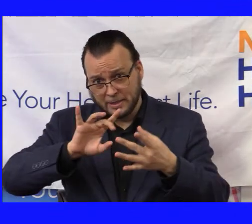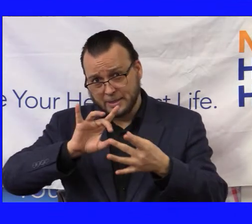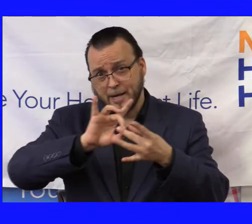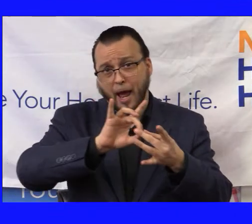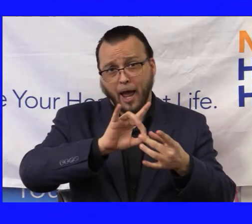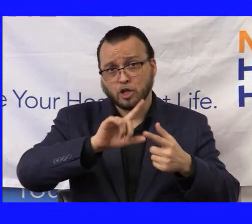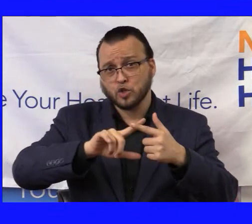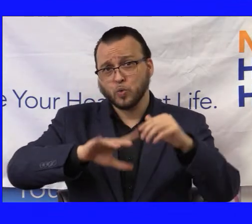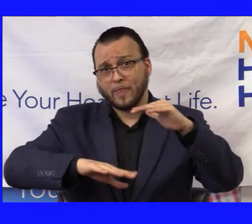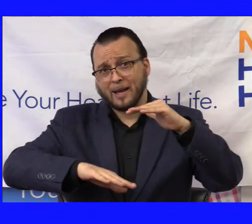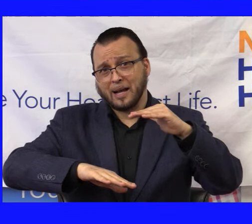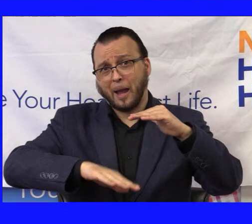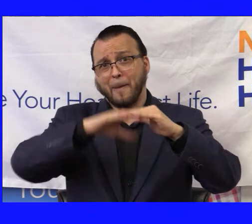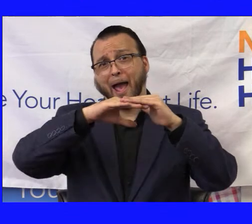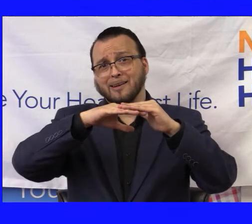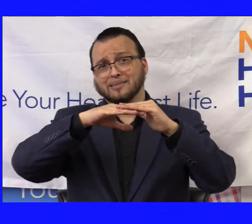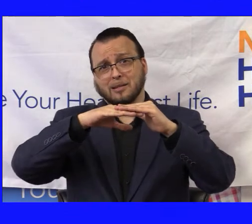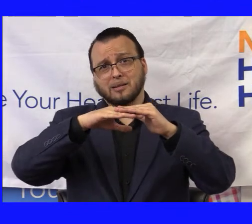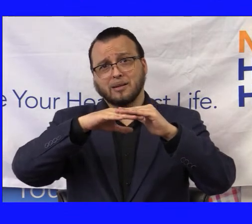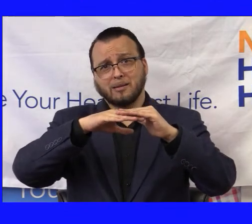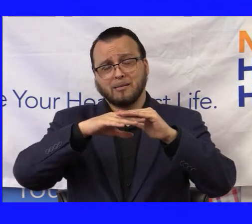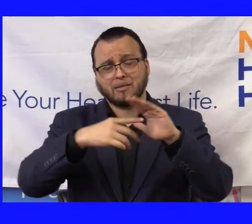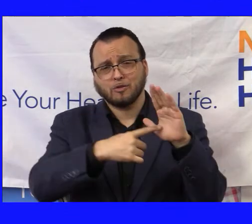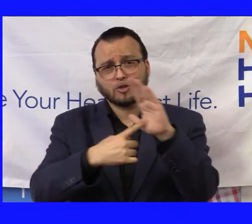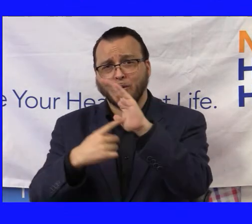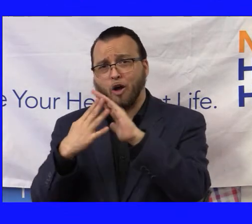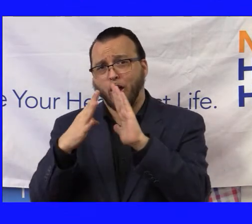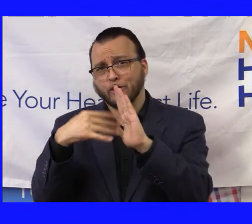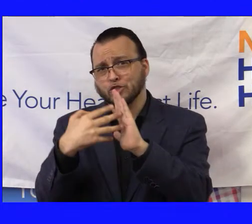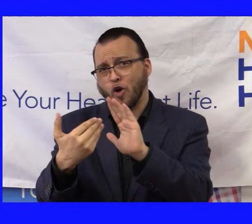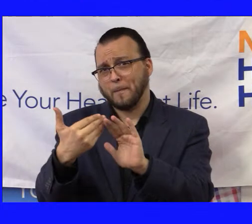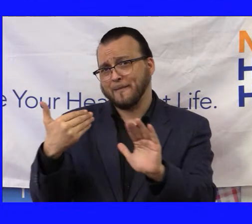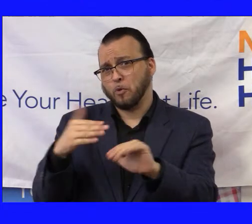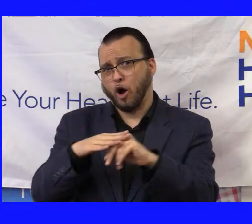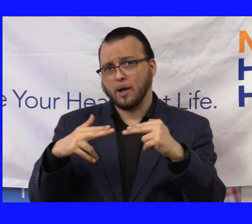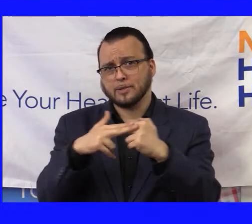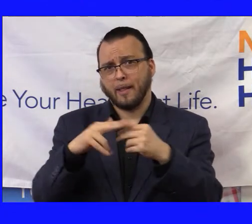capacity associated with the chart earlier on slide.